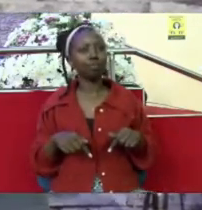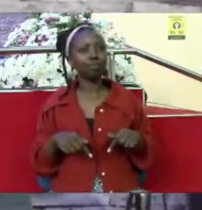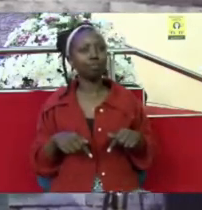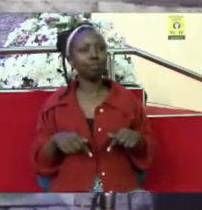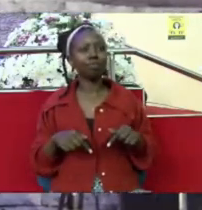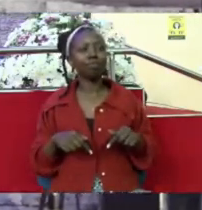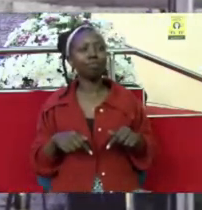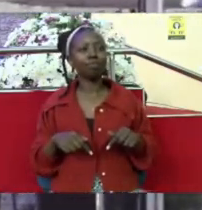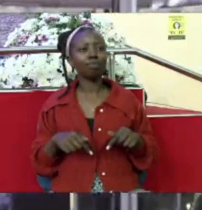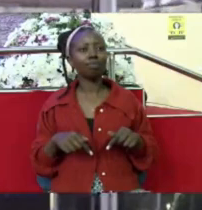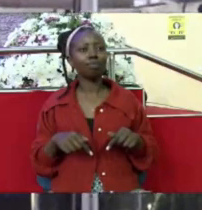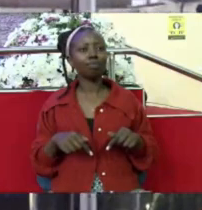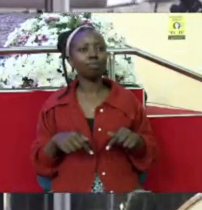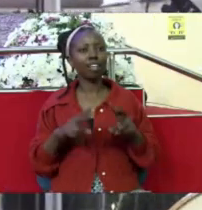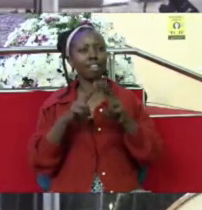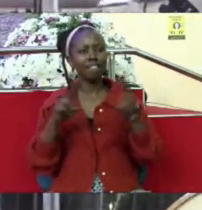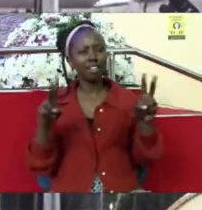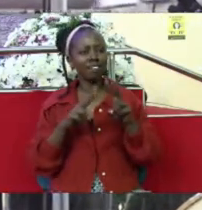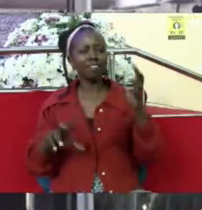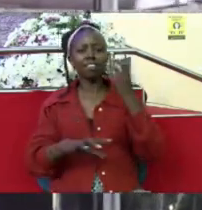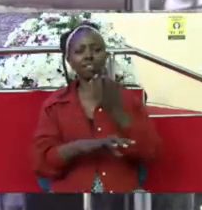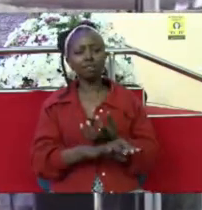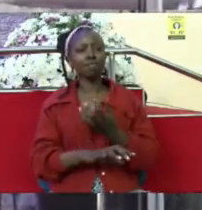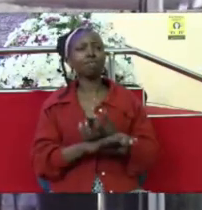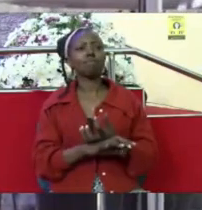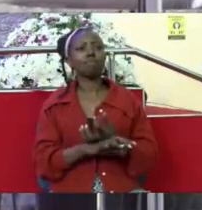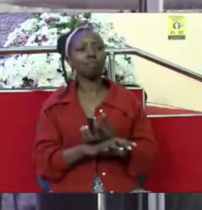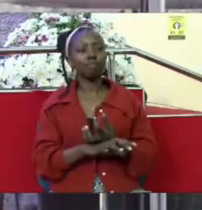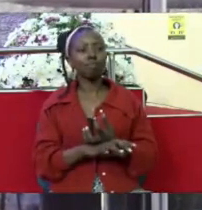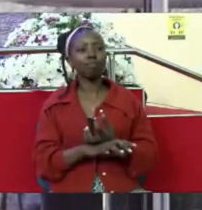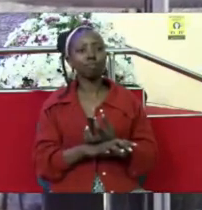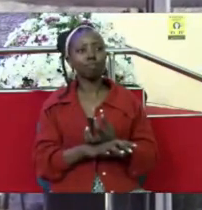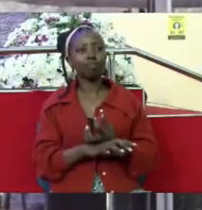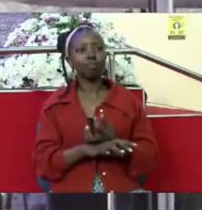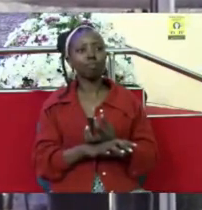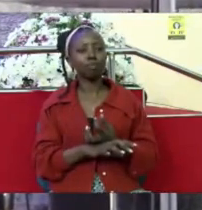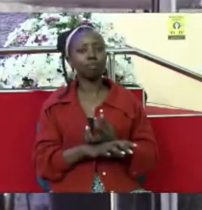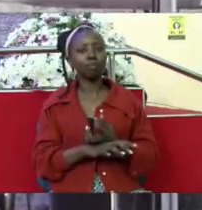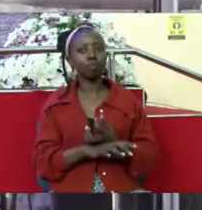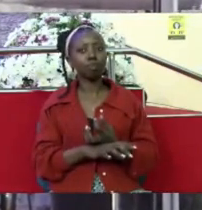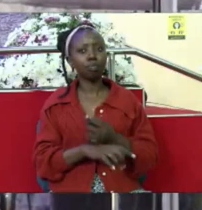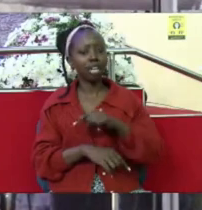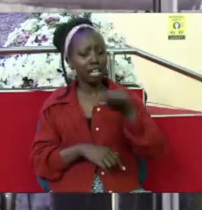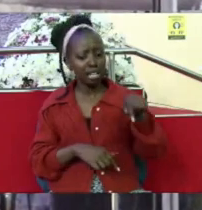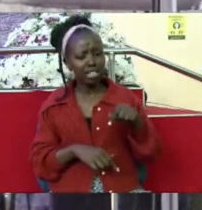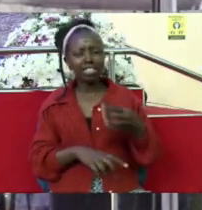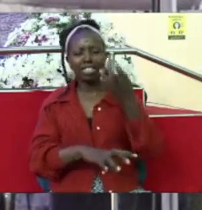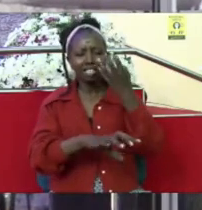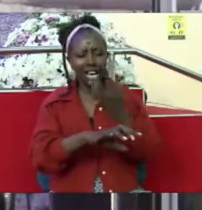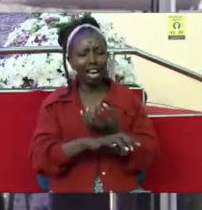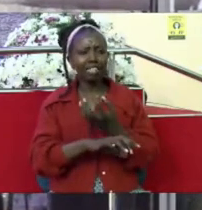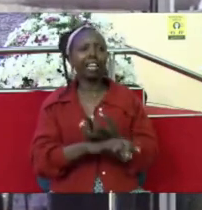very very difficult. Ni zile nyakati ngumu sana. This is a very difficult time.